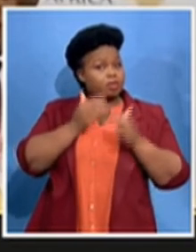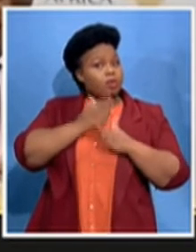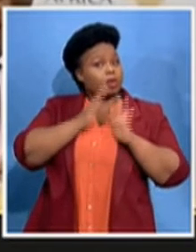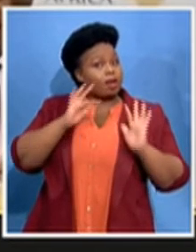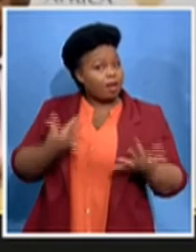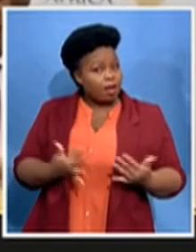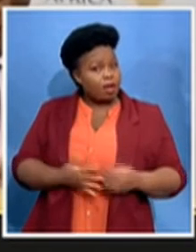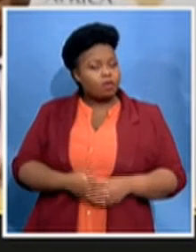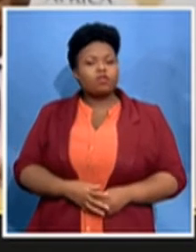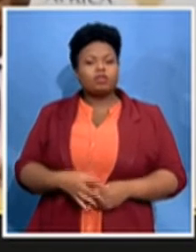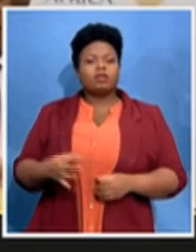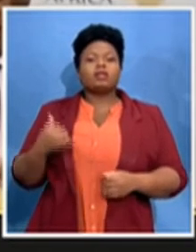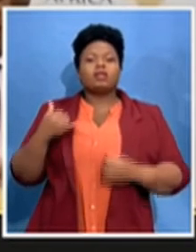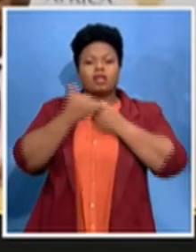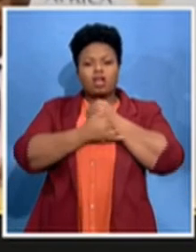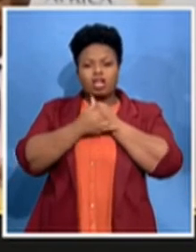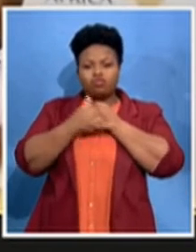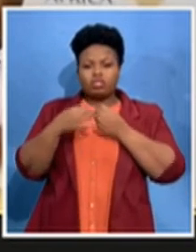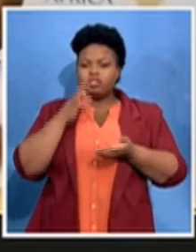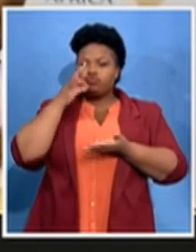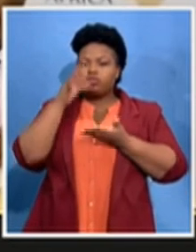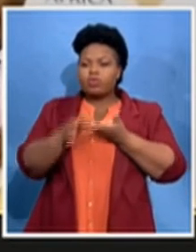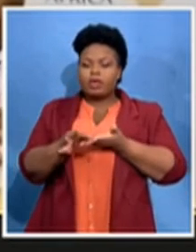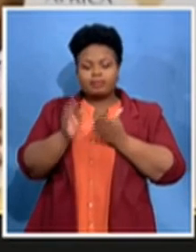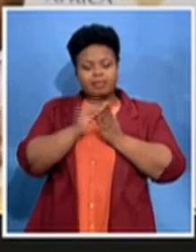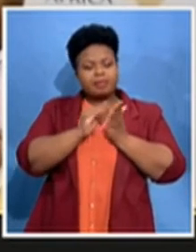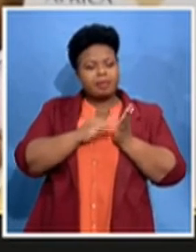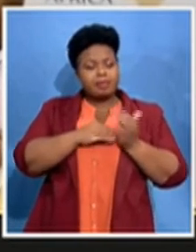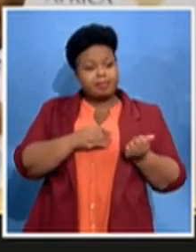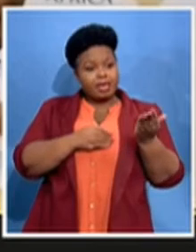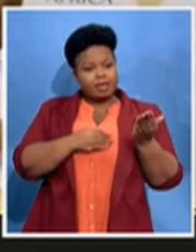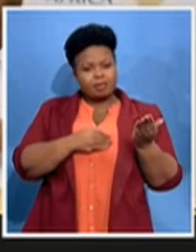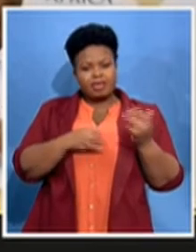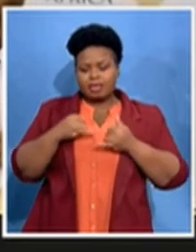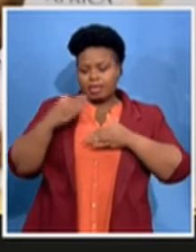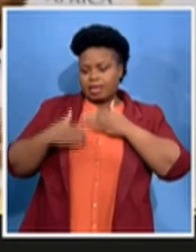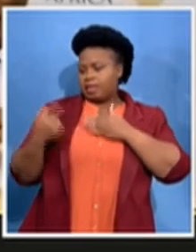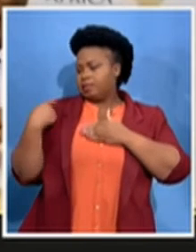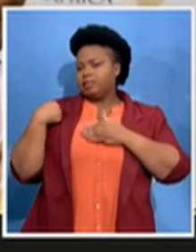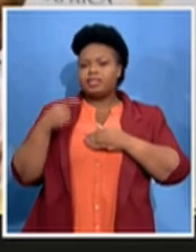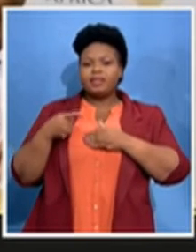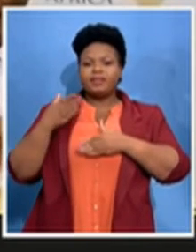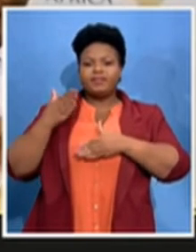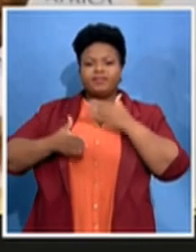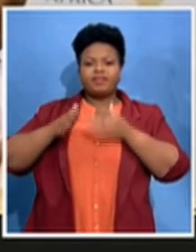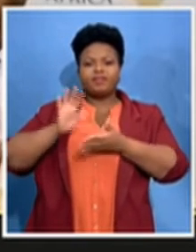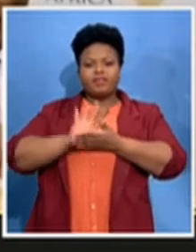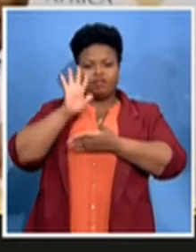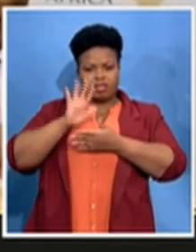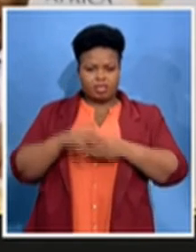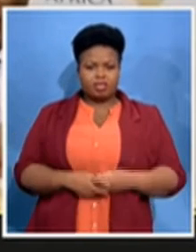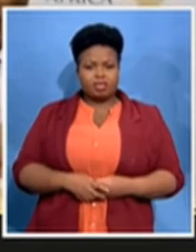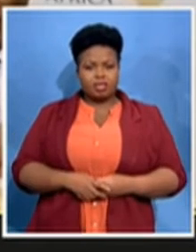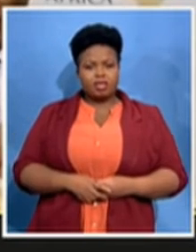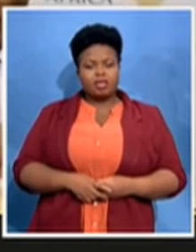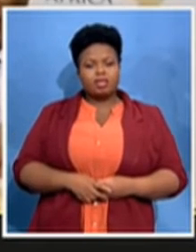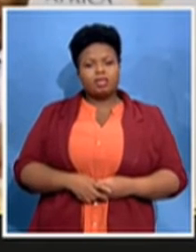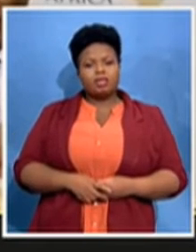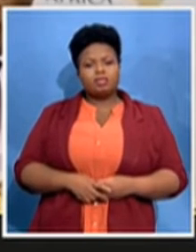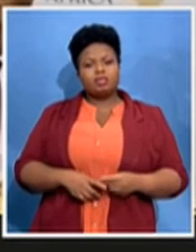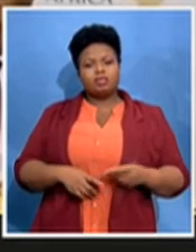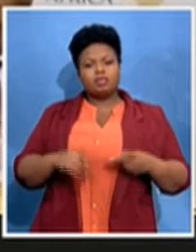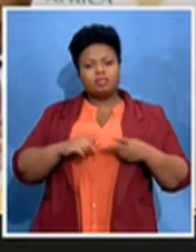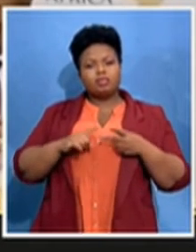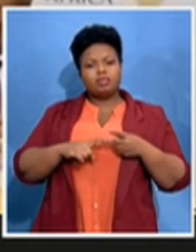The deadline was 15, and those will be picked up by the Afri-Exim Bank, and then the arrangement will start from there.